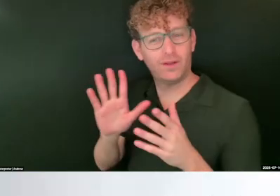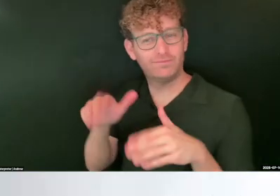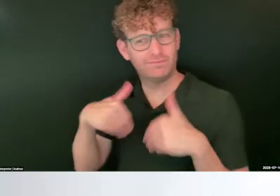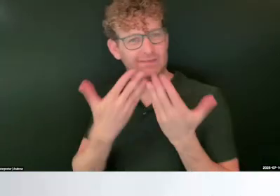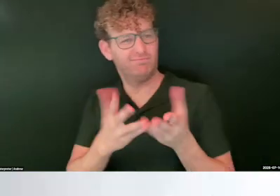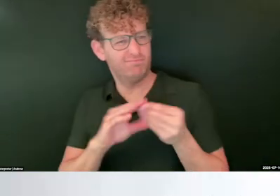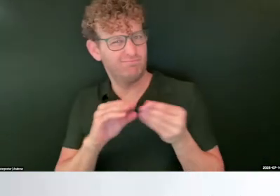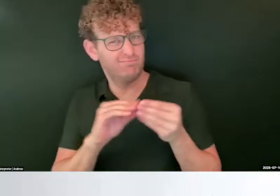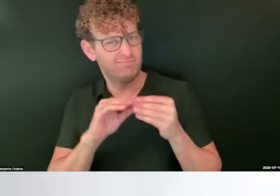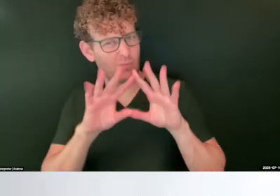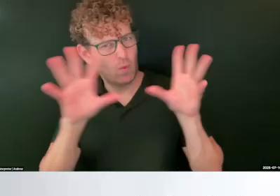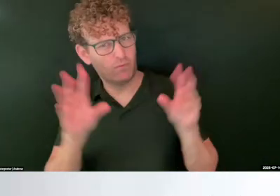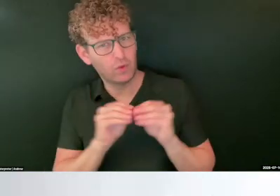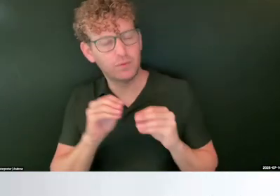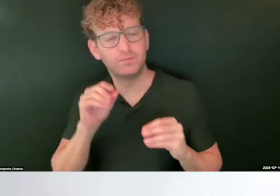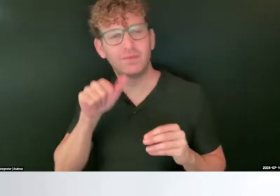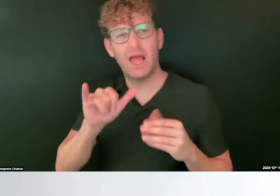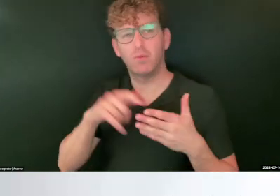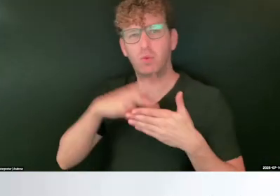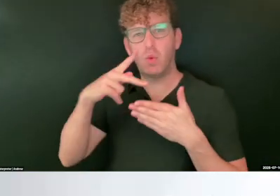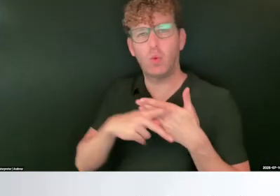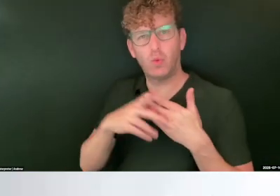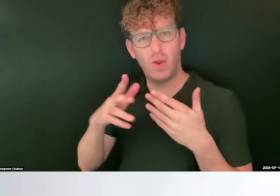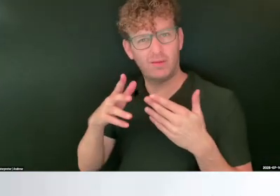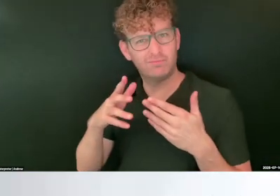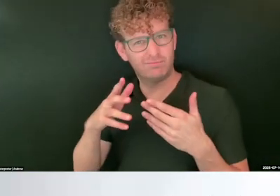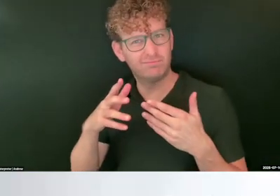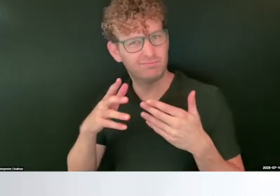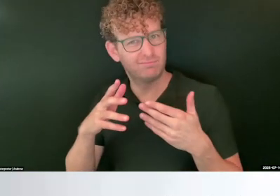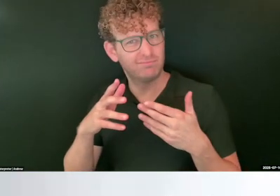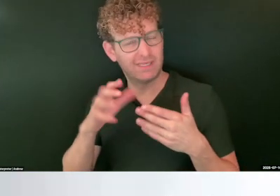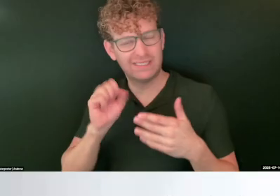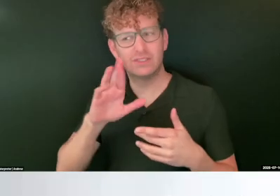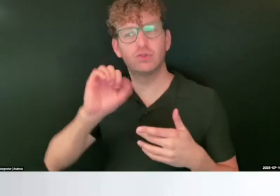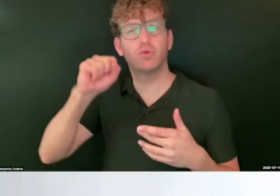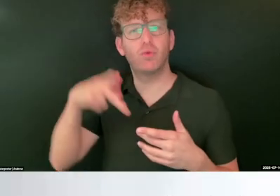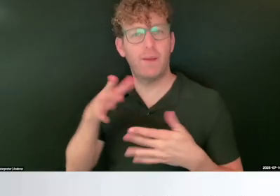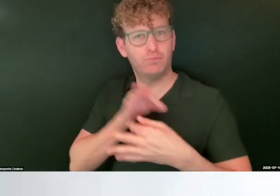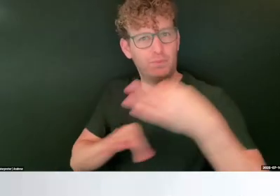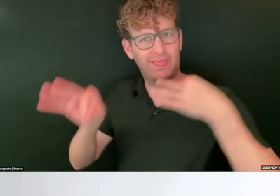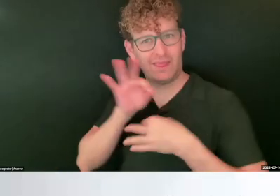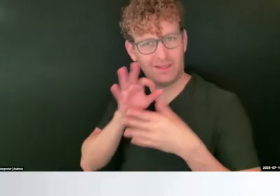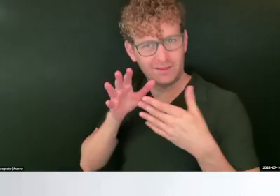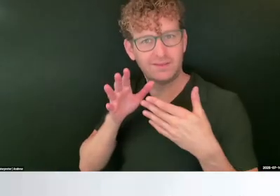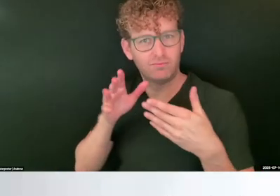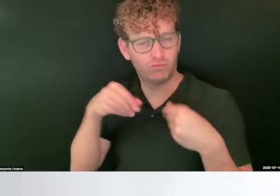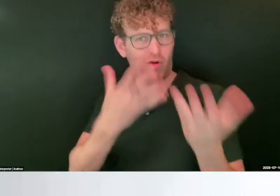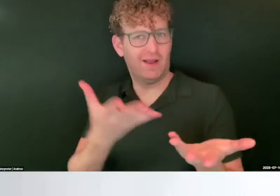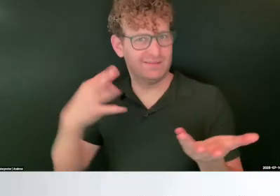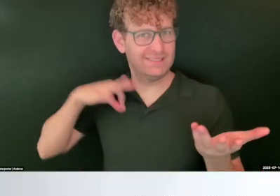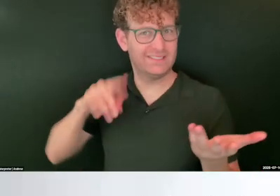The Regional Clean Cars for All program is a scrap and replace program that provides incentives to low-income consumers